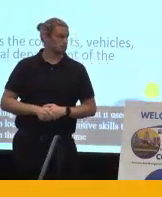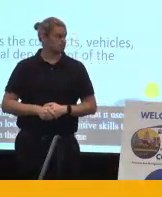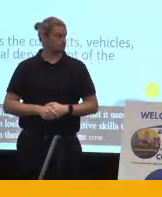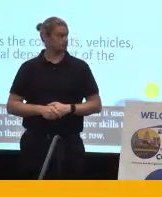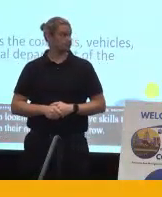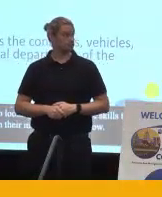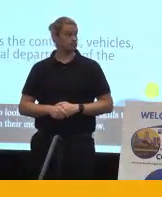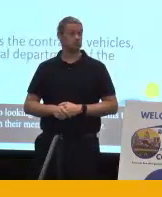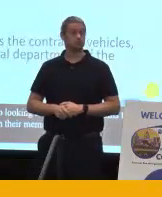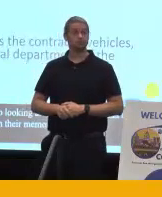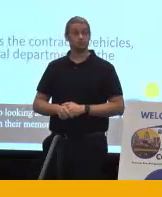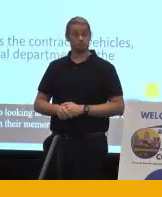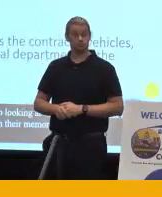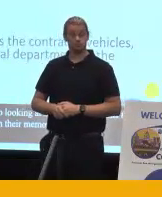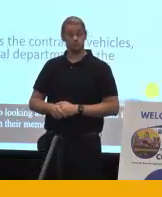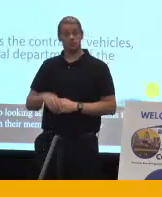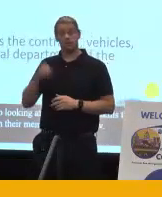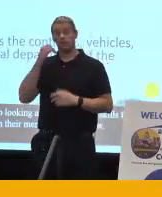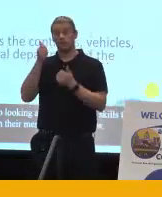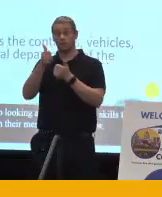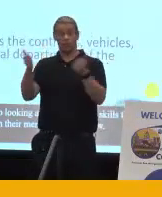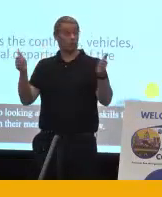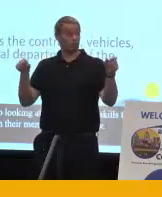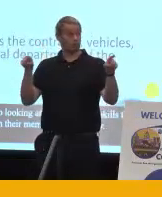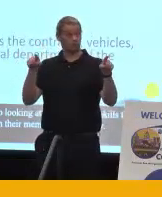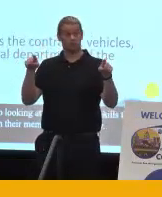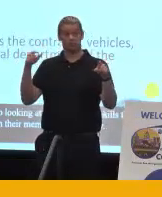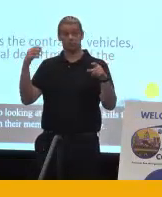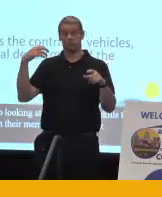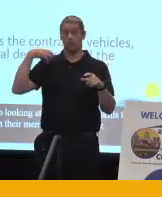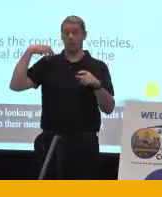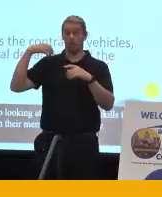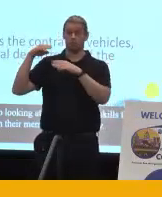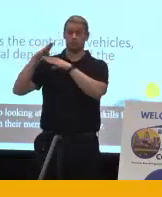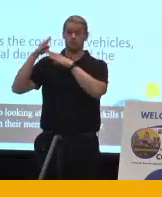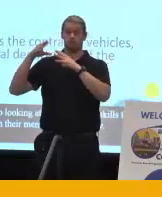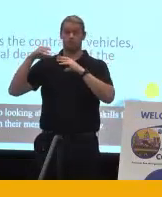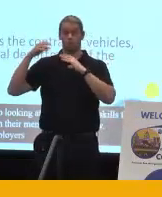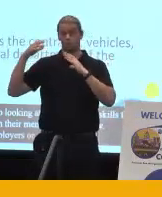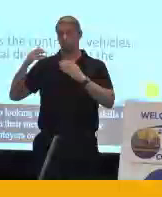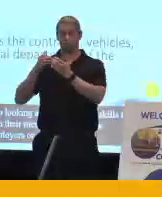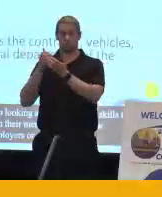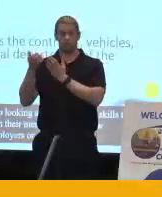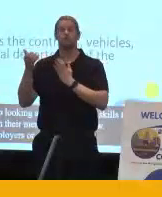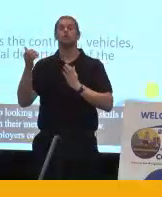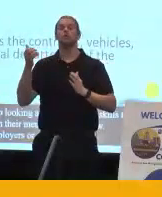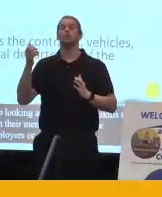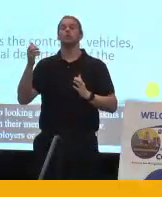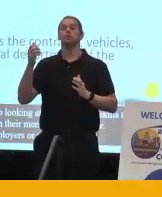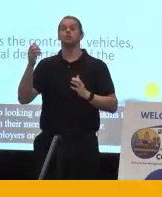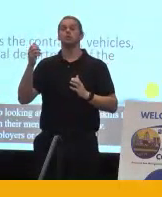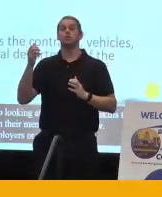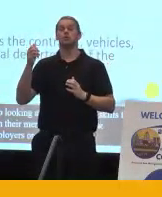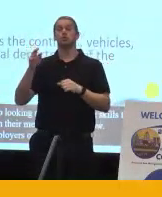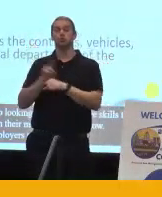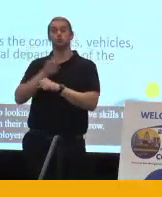as most of you, if you're employers or, with the PA Human Relations Commission, as you're working with people, utilizing your